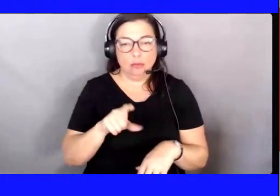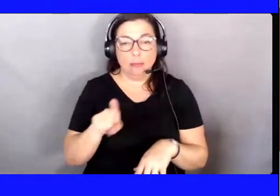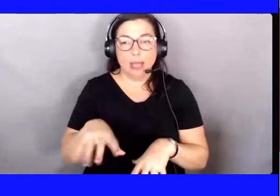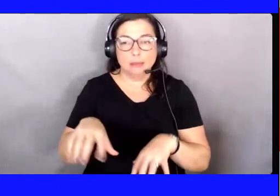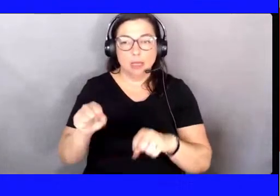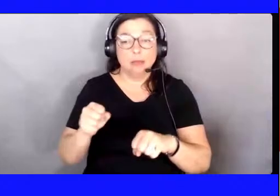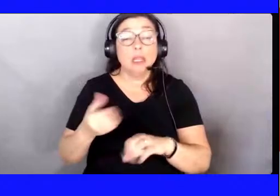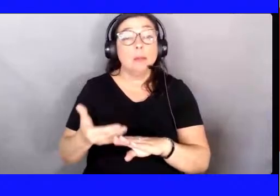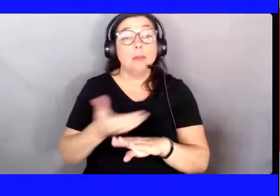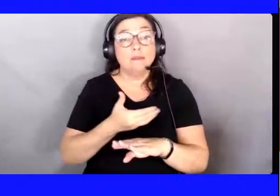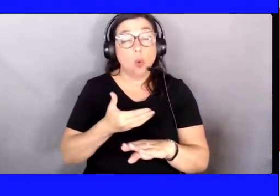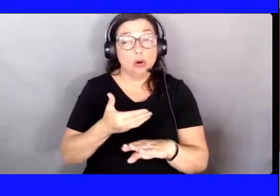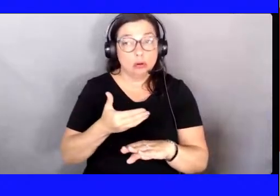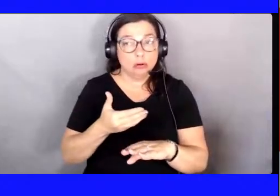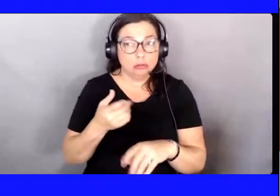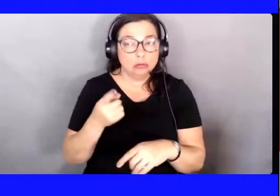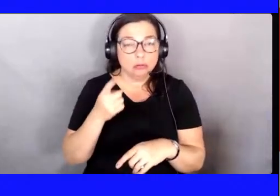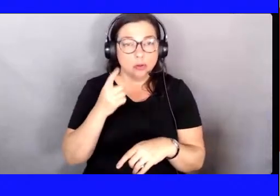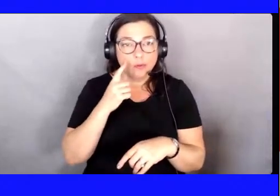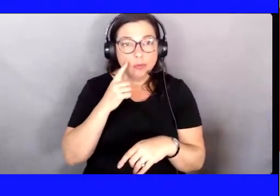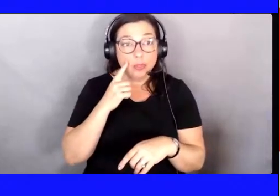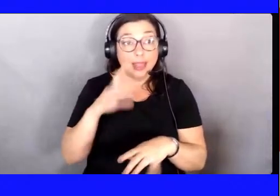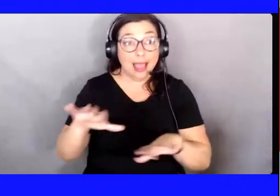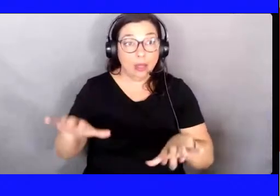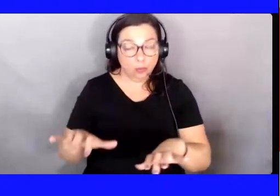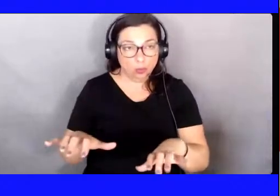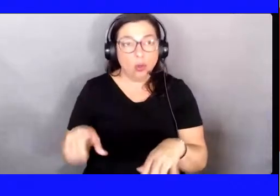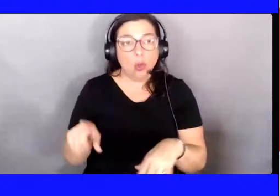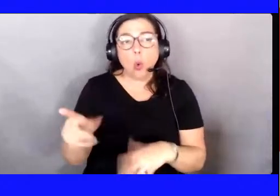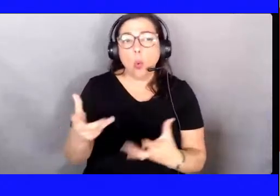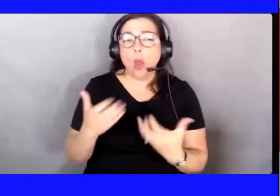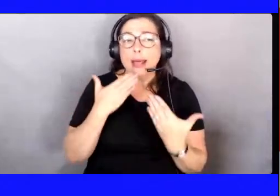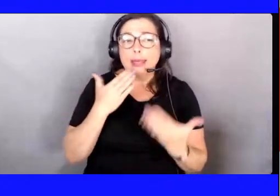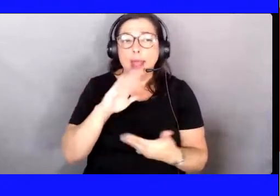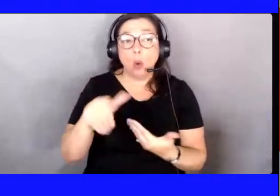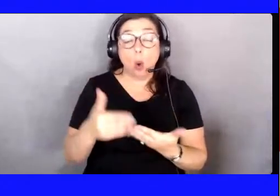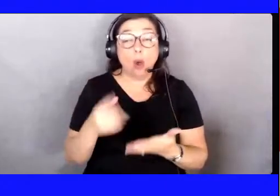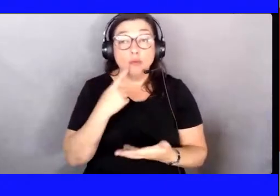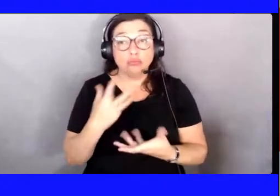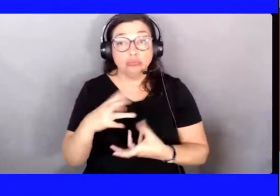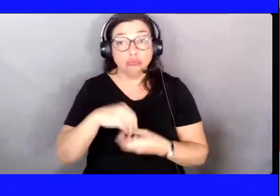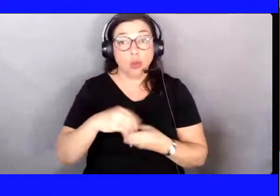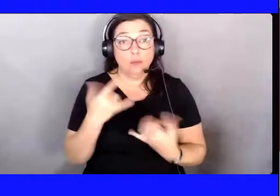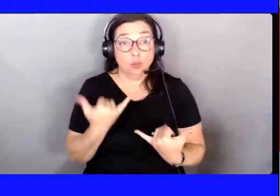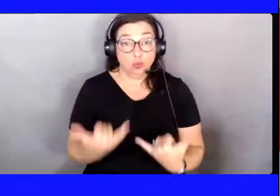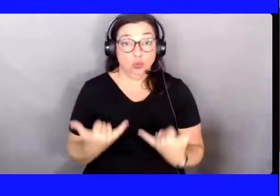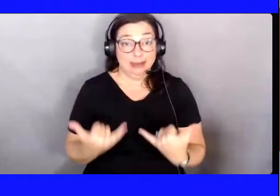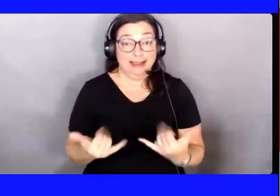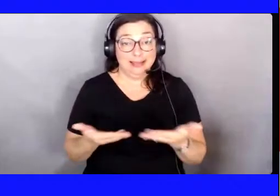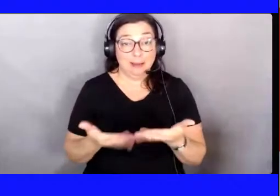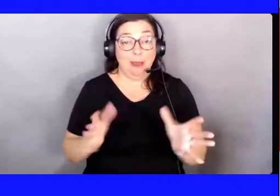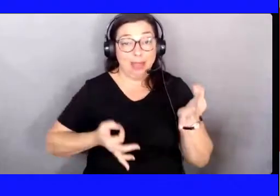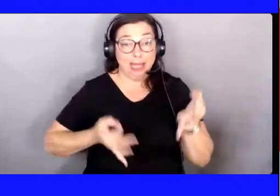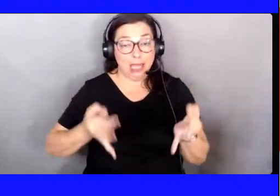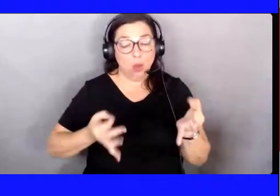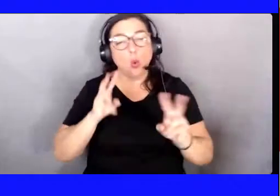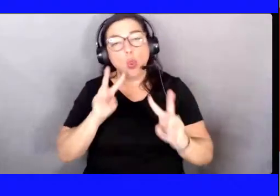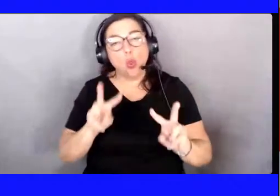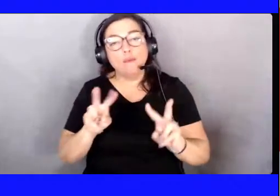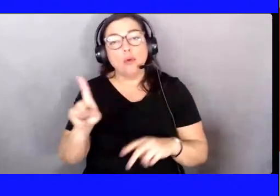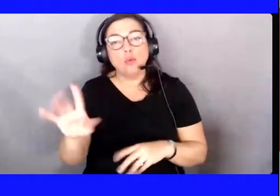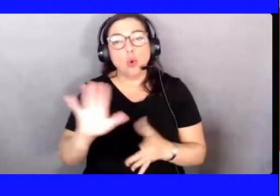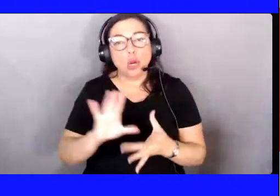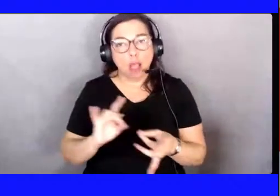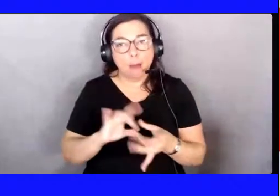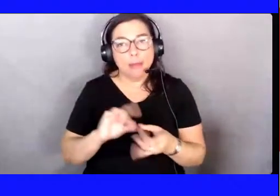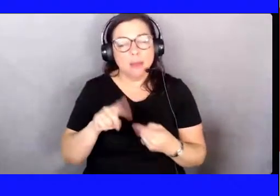and Hospitals Enabling Act. I would like to thank all of you for participating in today's public hearing. We look forward to hearing your comments